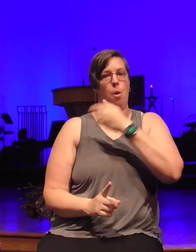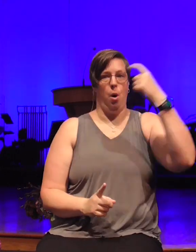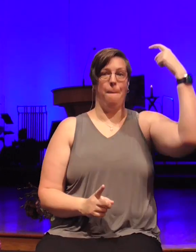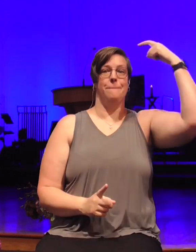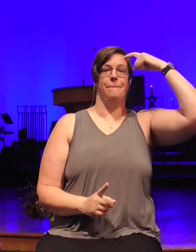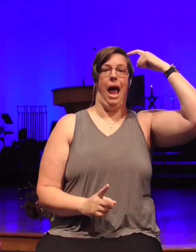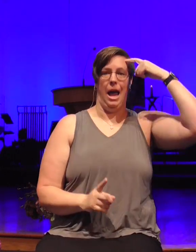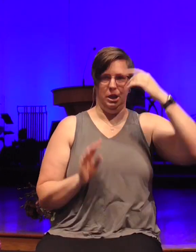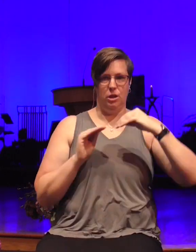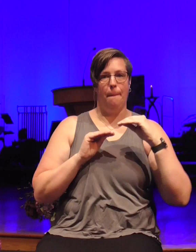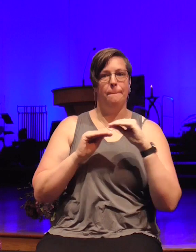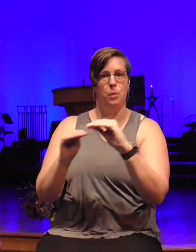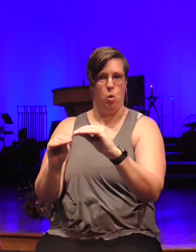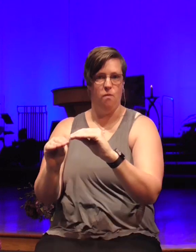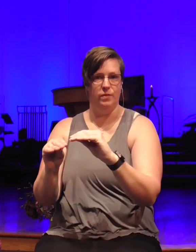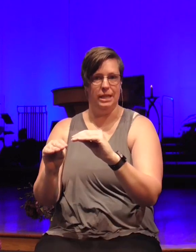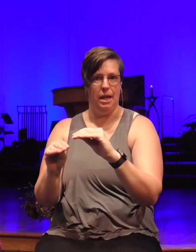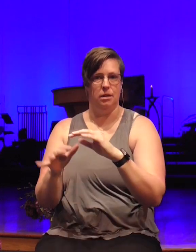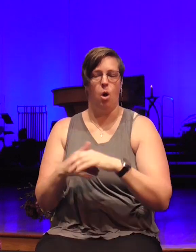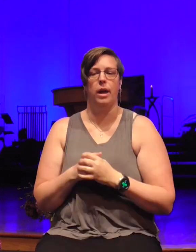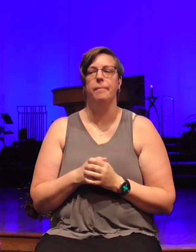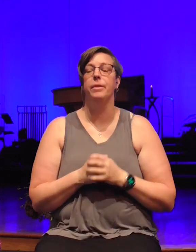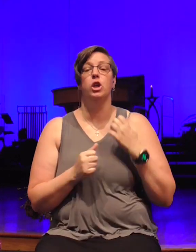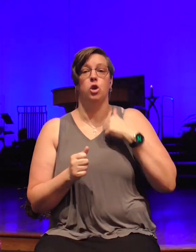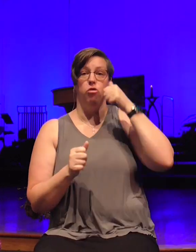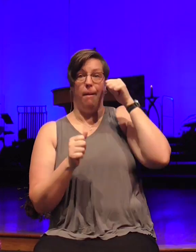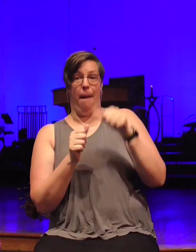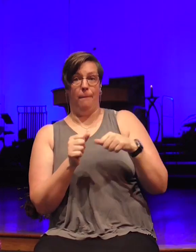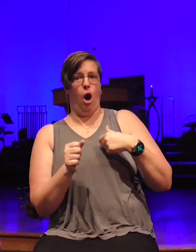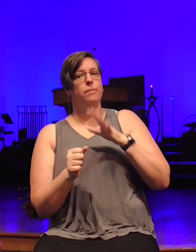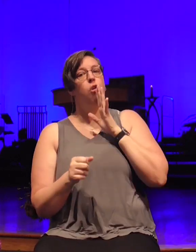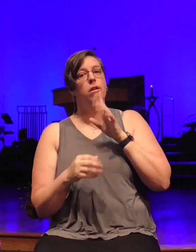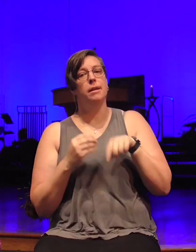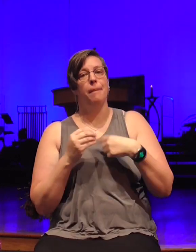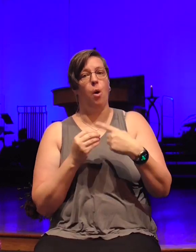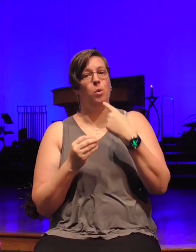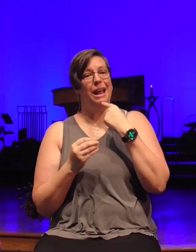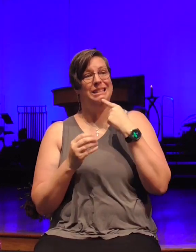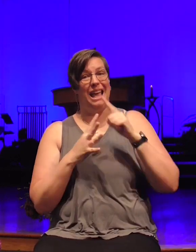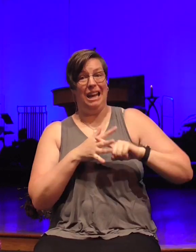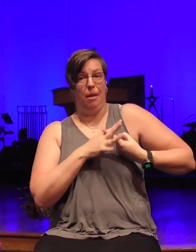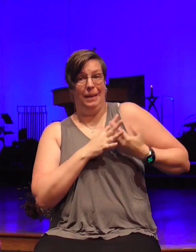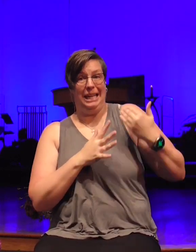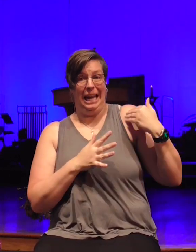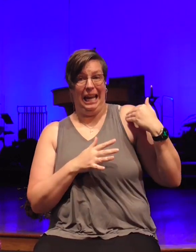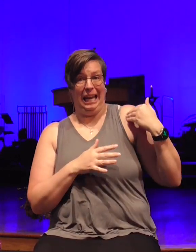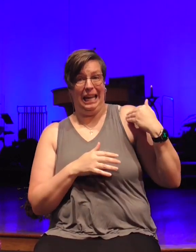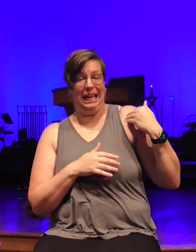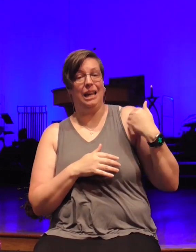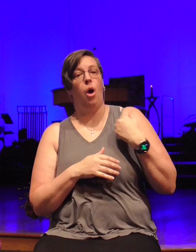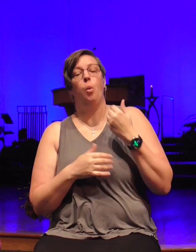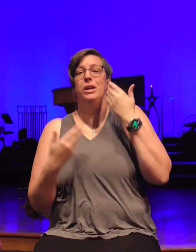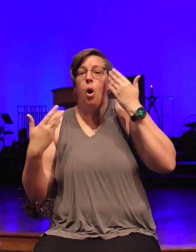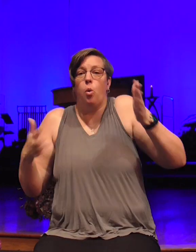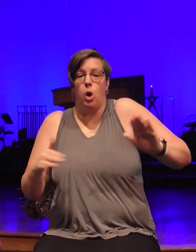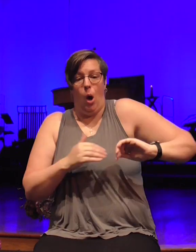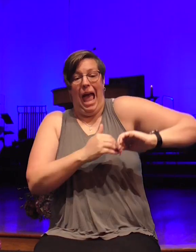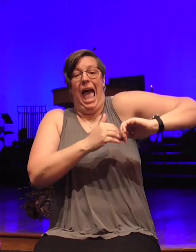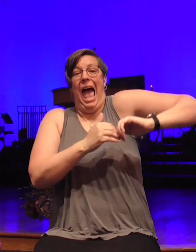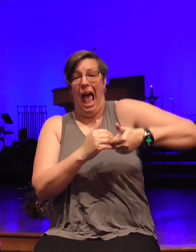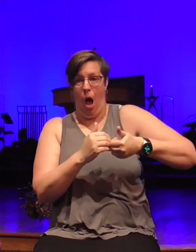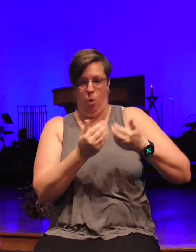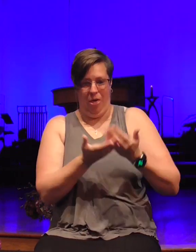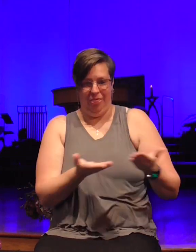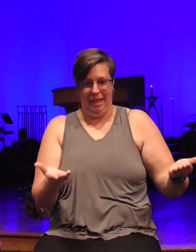moves it. So remember, I'm talking about what I said in the beginning. We may not know exactly how it is that things got into